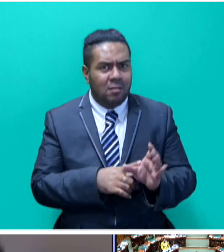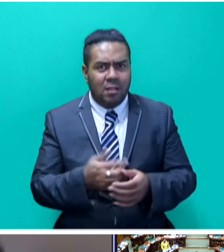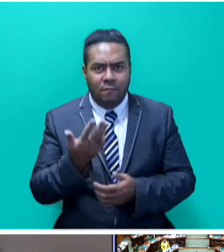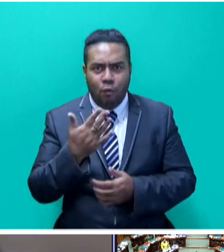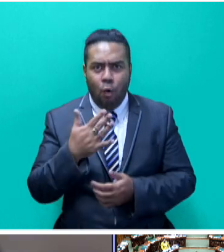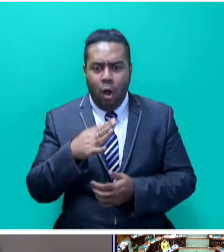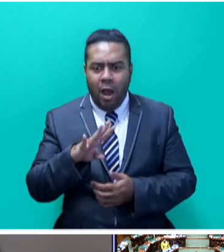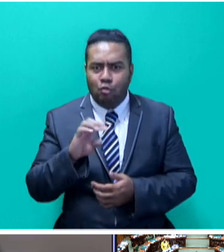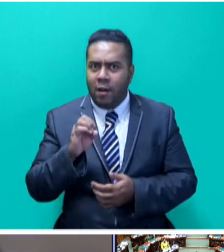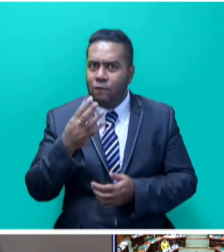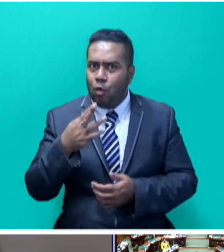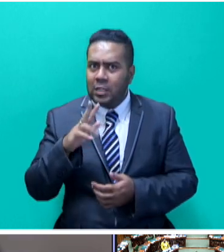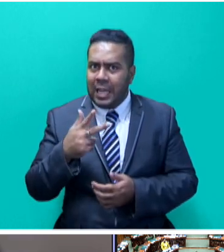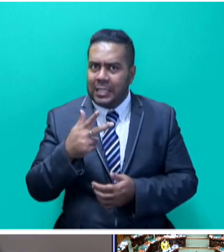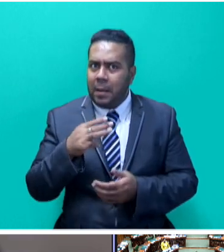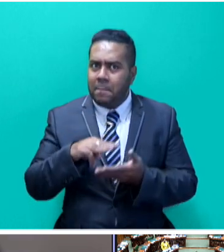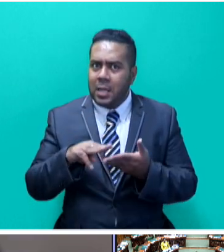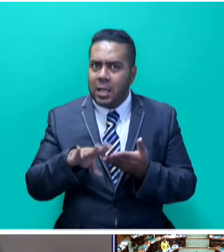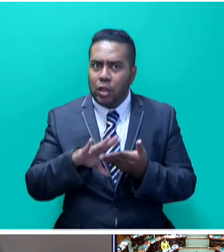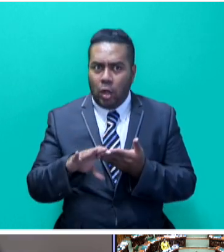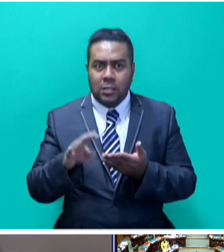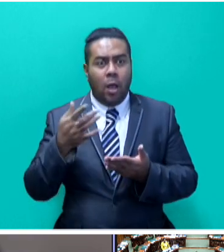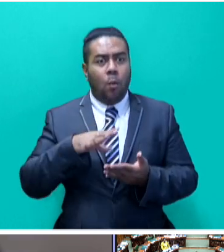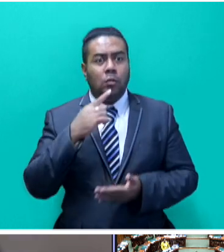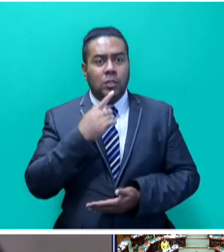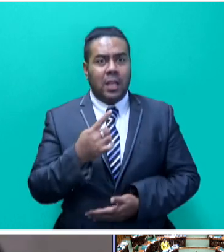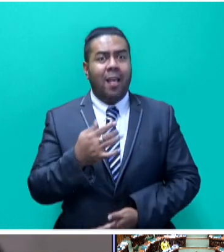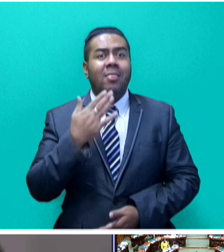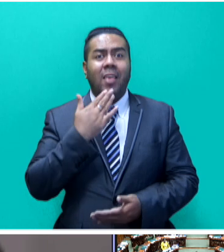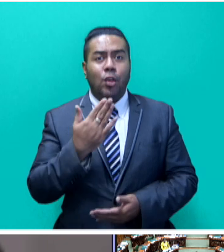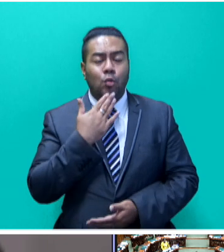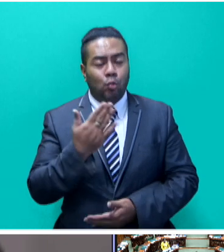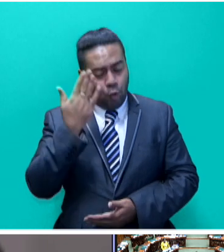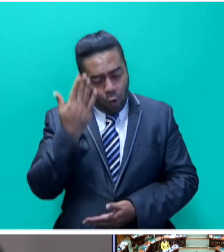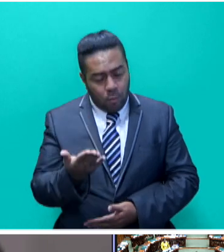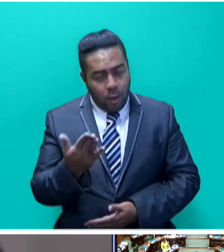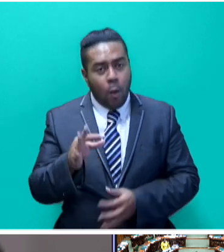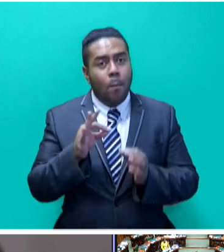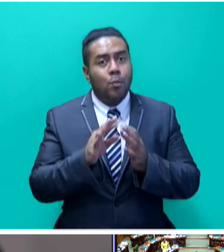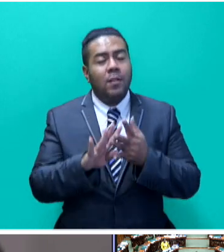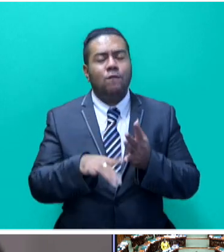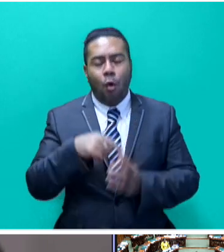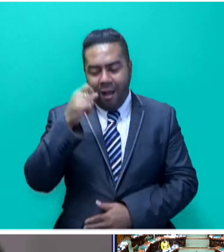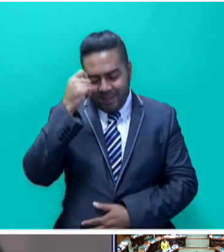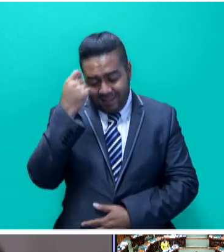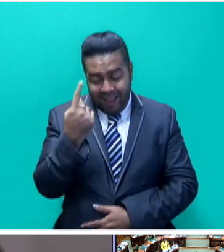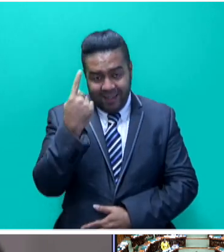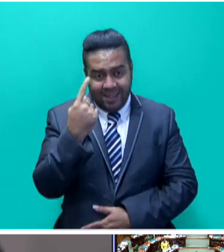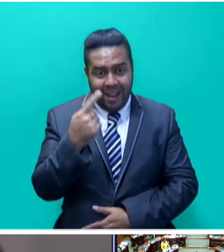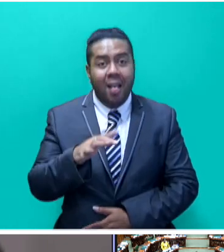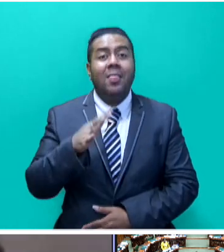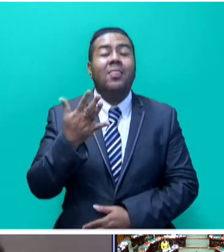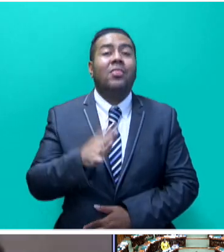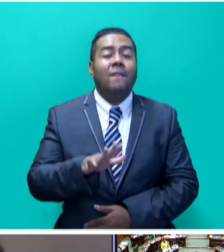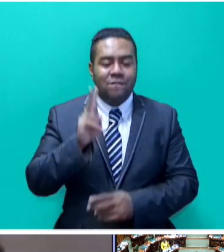million. Mr. Speaker, sir, I want to say thank you to Honourable Bulitavu, as I mentioned earlier, for understanding the vision